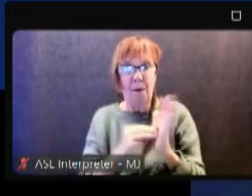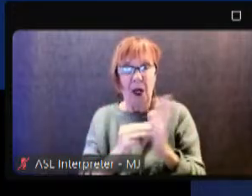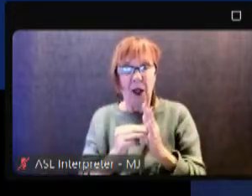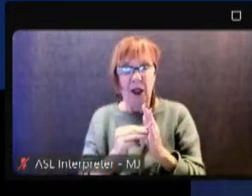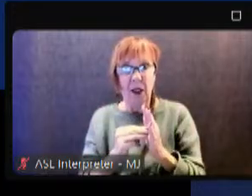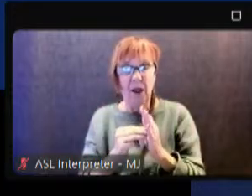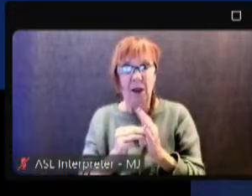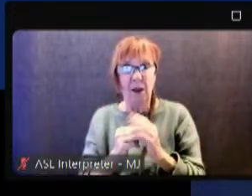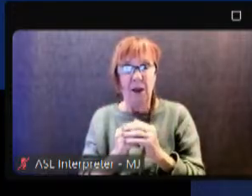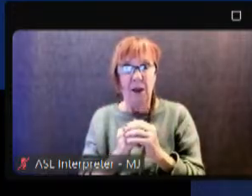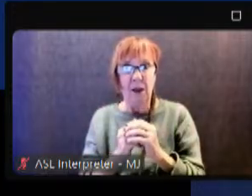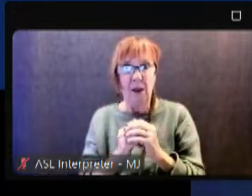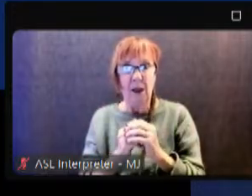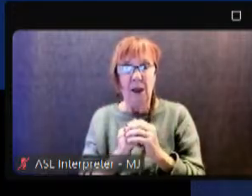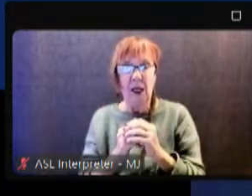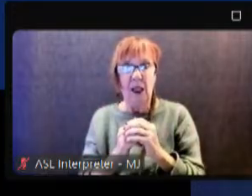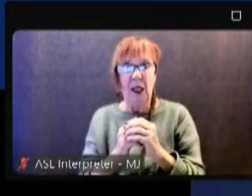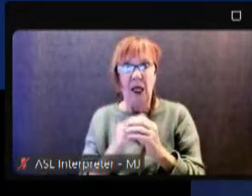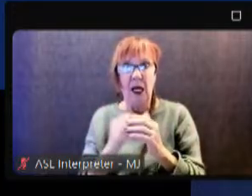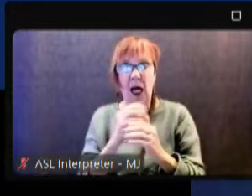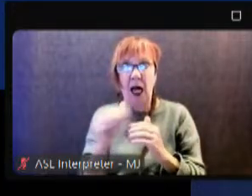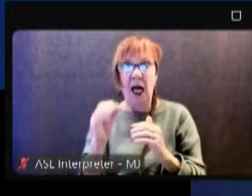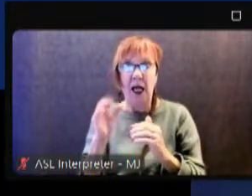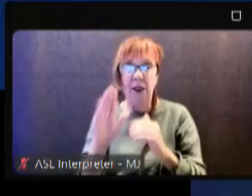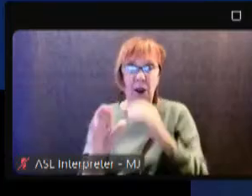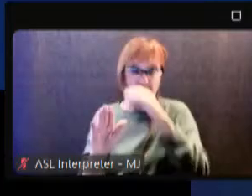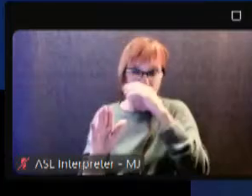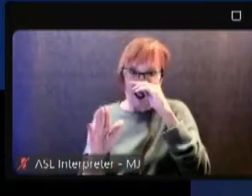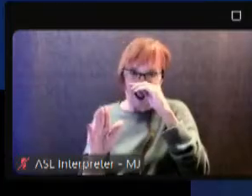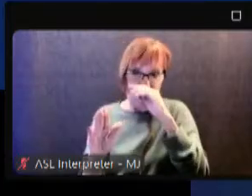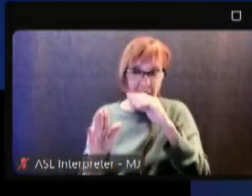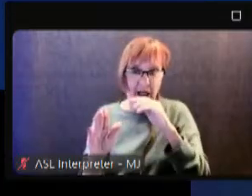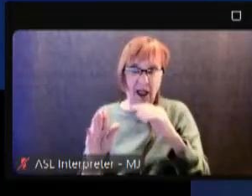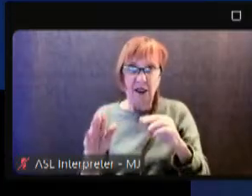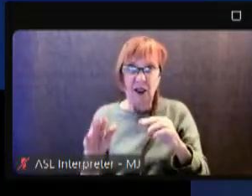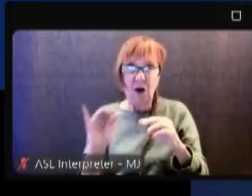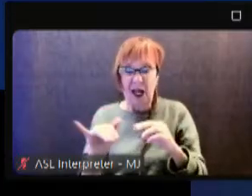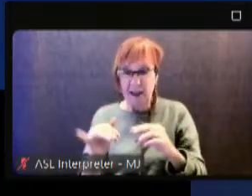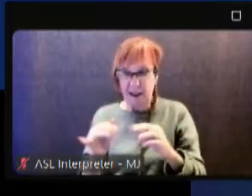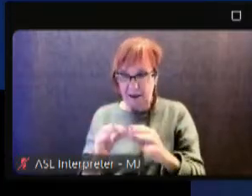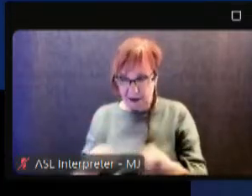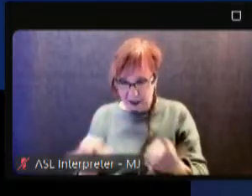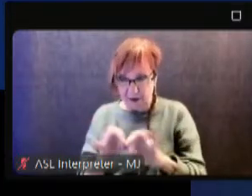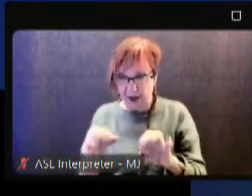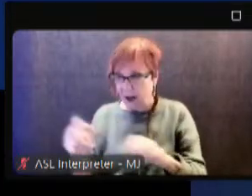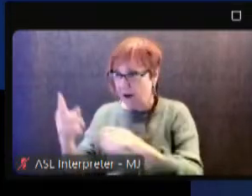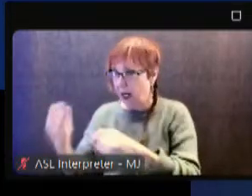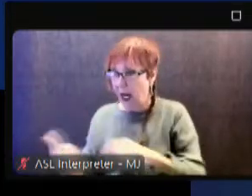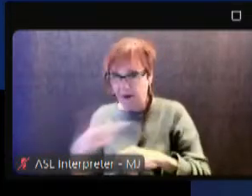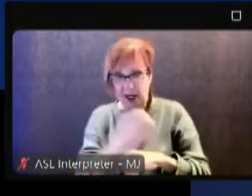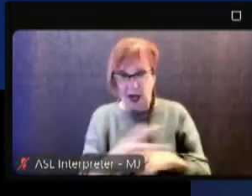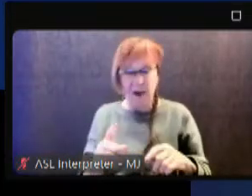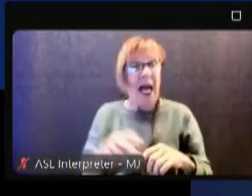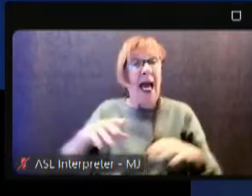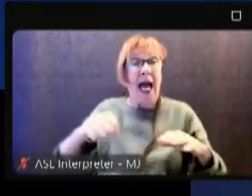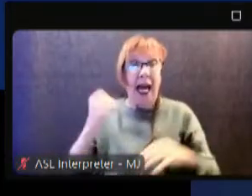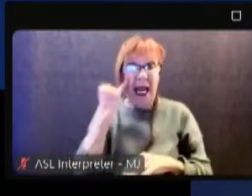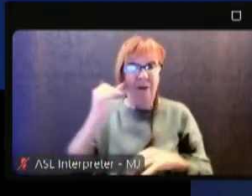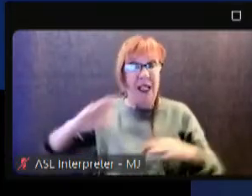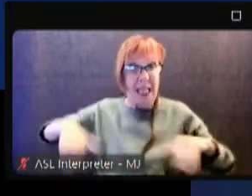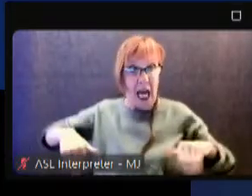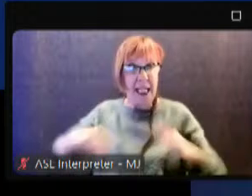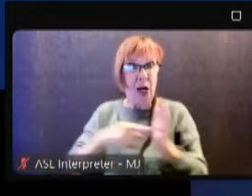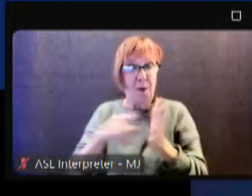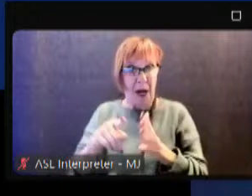upon half of that original assessed value. If you haven't yet paid your second installment, you will receive in about a